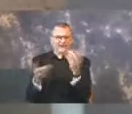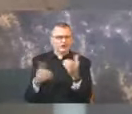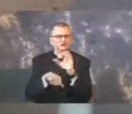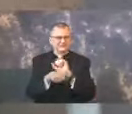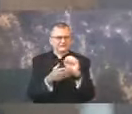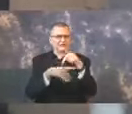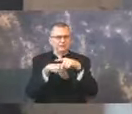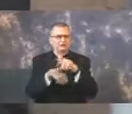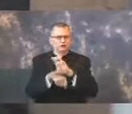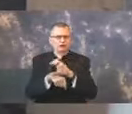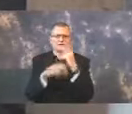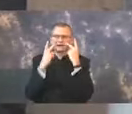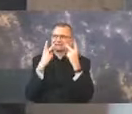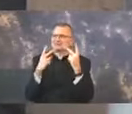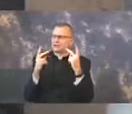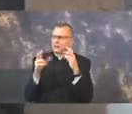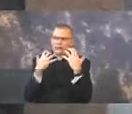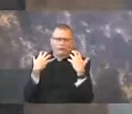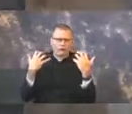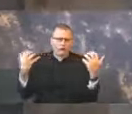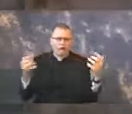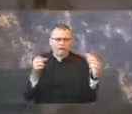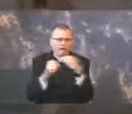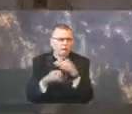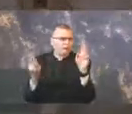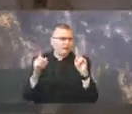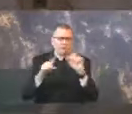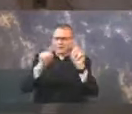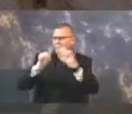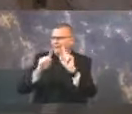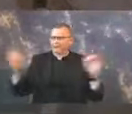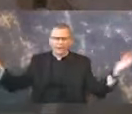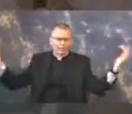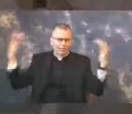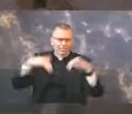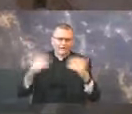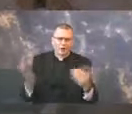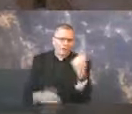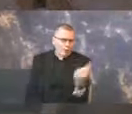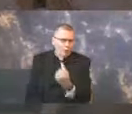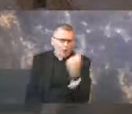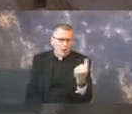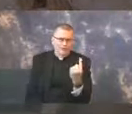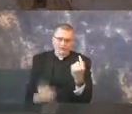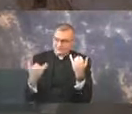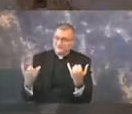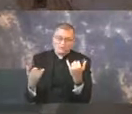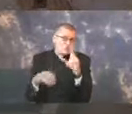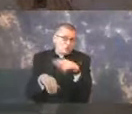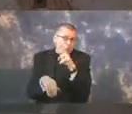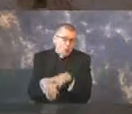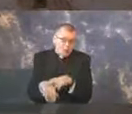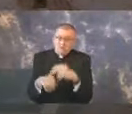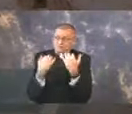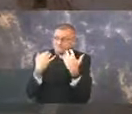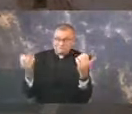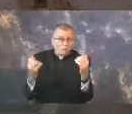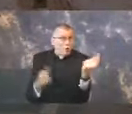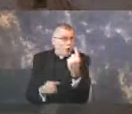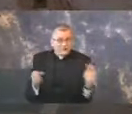see the fullness of the diocese here present. Usually at this moment, the church is full, perhaps the fullest of any moment of the